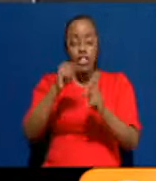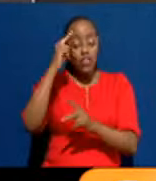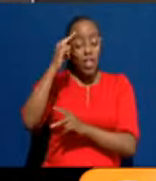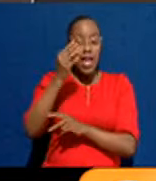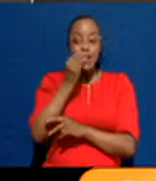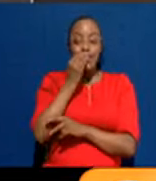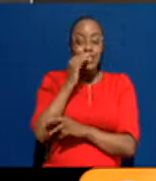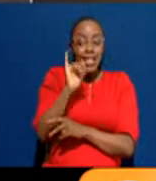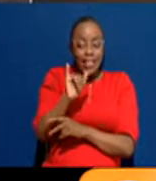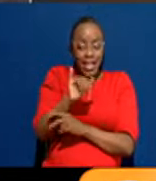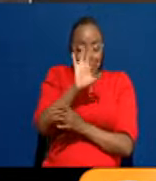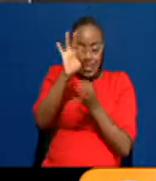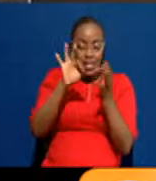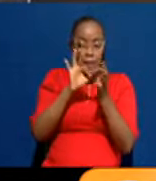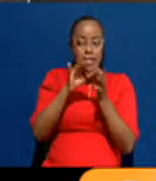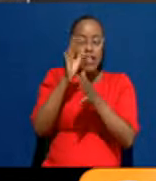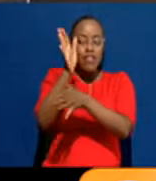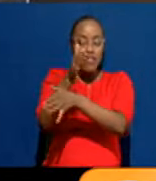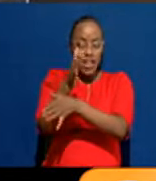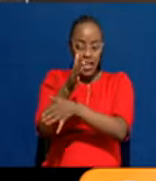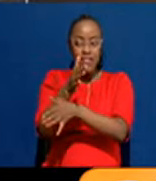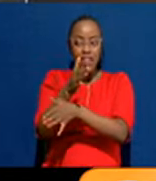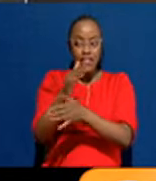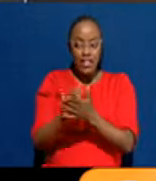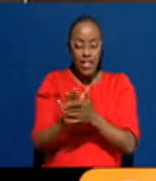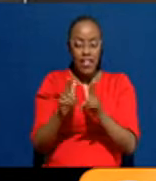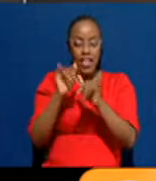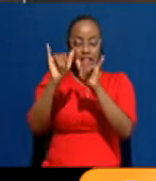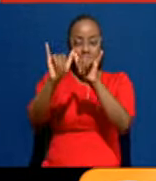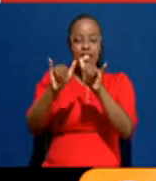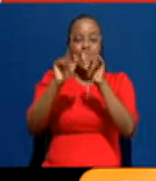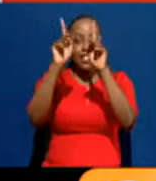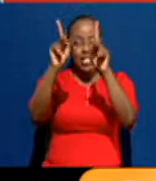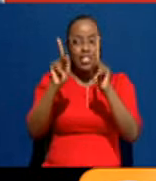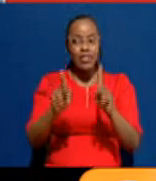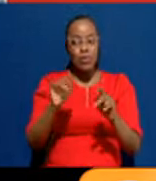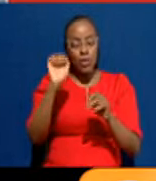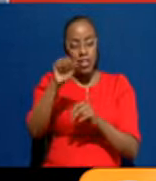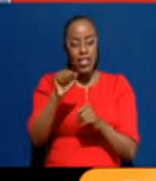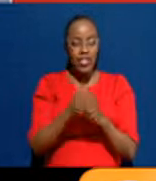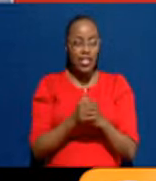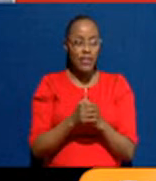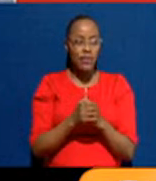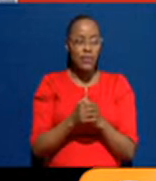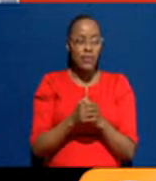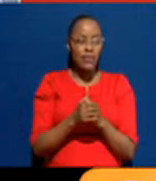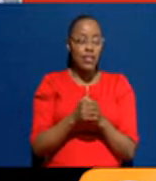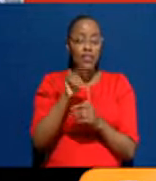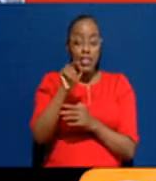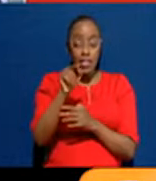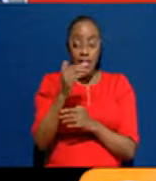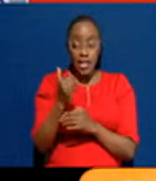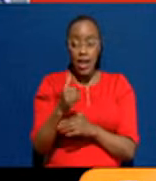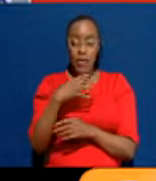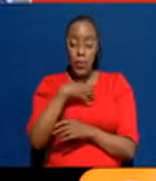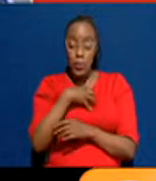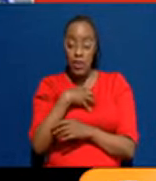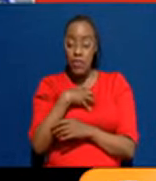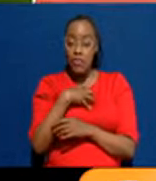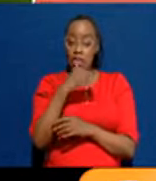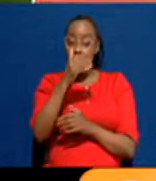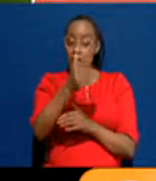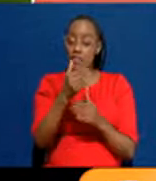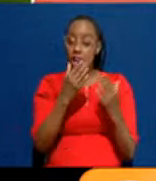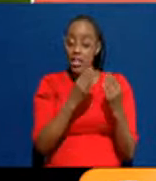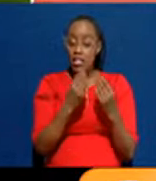So. I have to be back in Kisumu. Very good. Yes. Now, this break of yours, right? Are you going to be around at quite